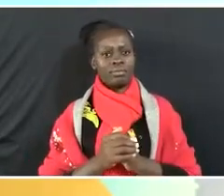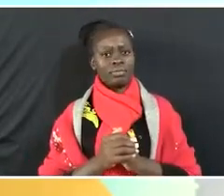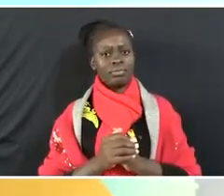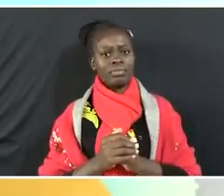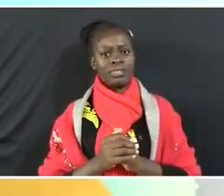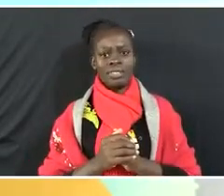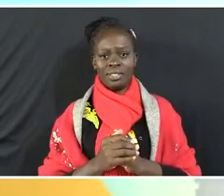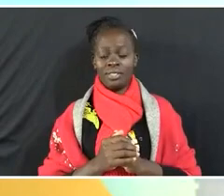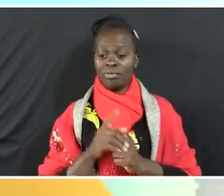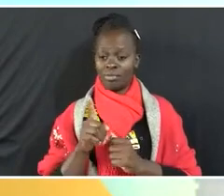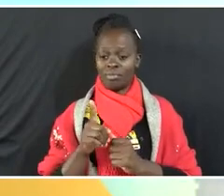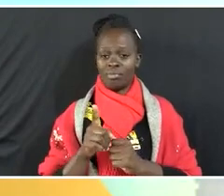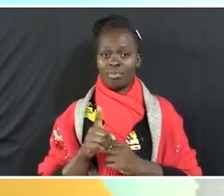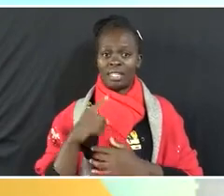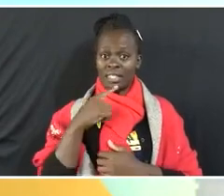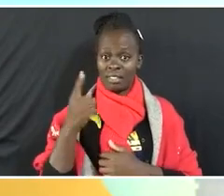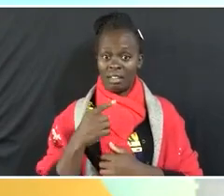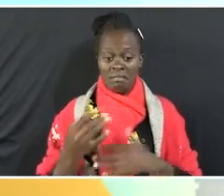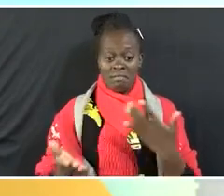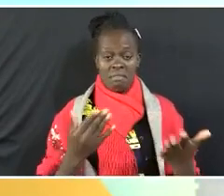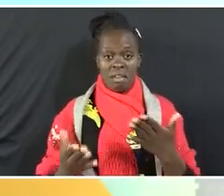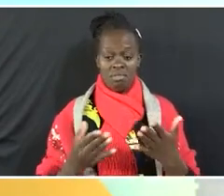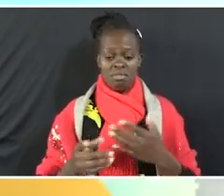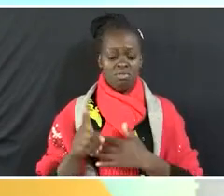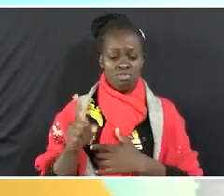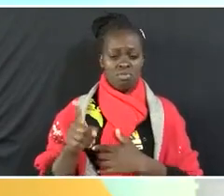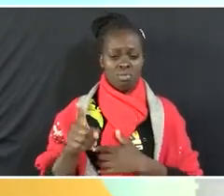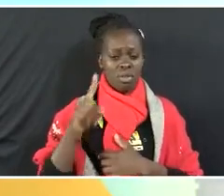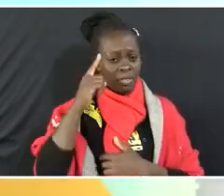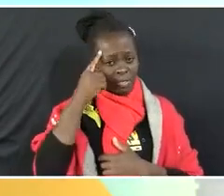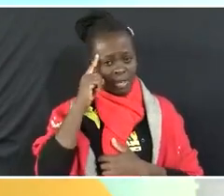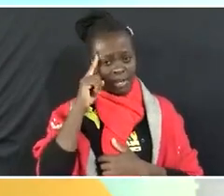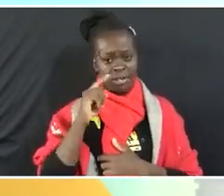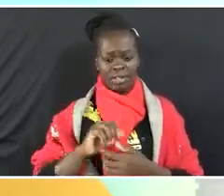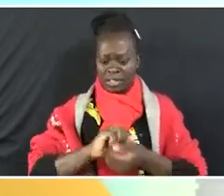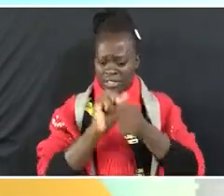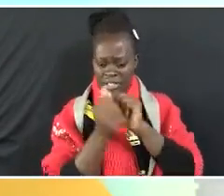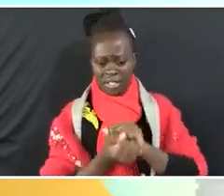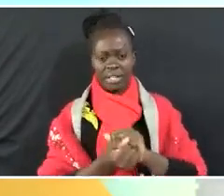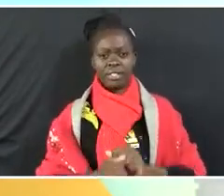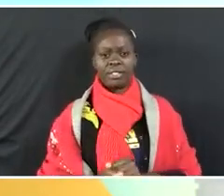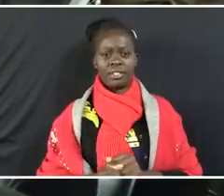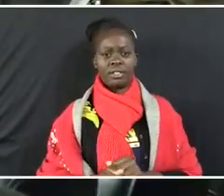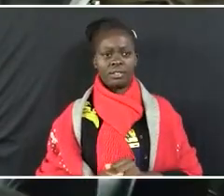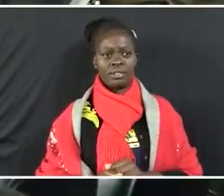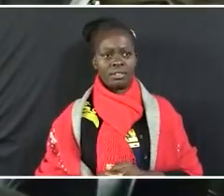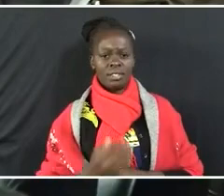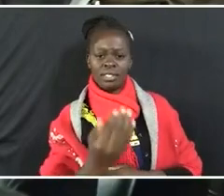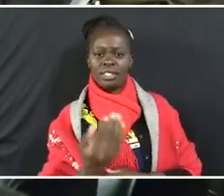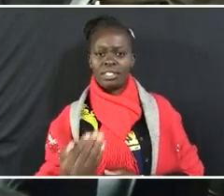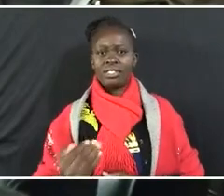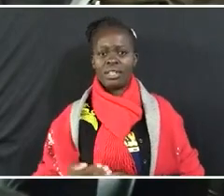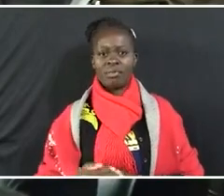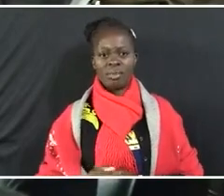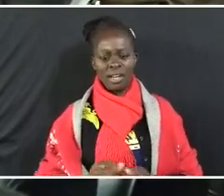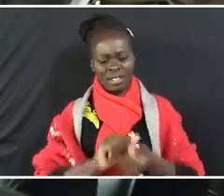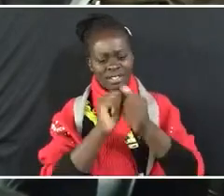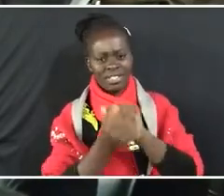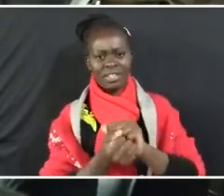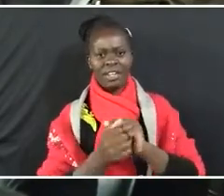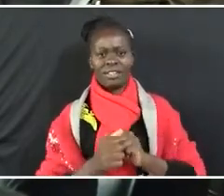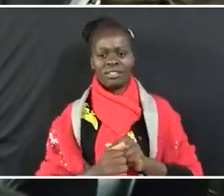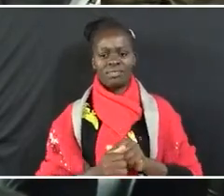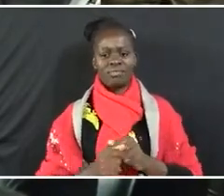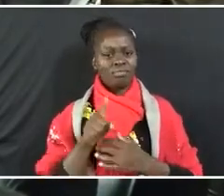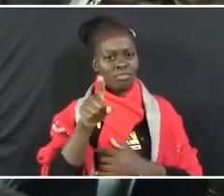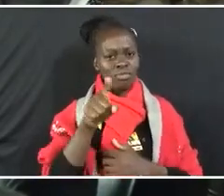are more intelligent than this. My genes don't behave like this. My genes would have arrived home early. This